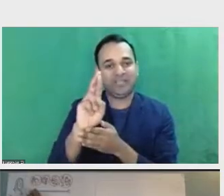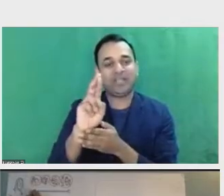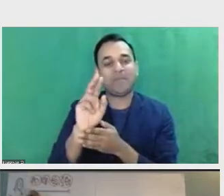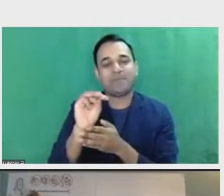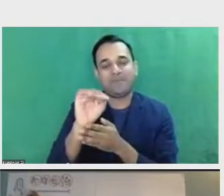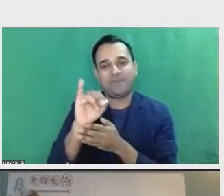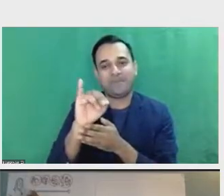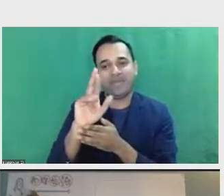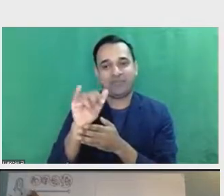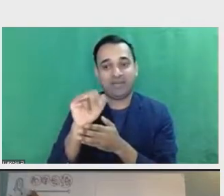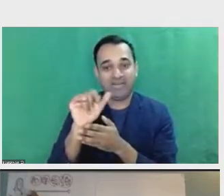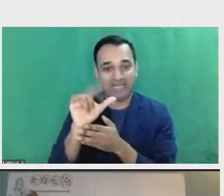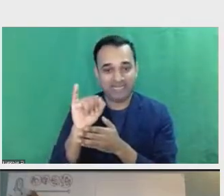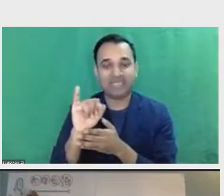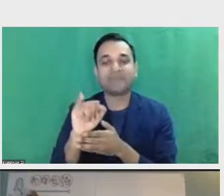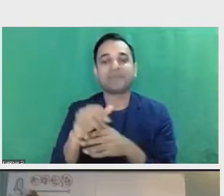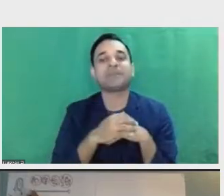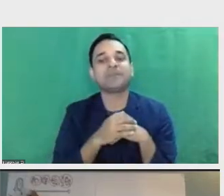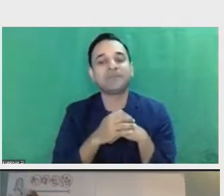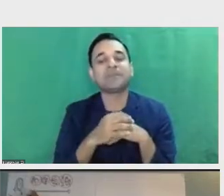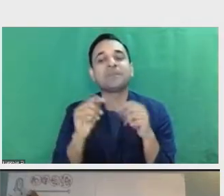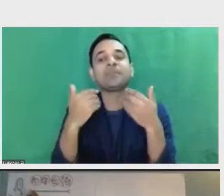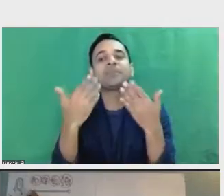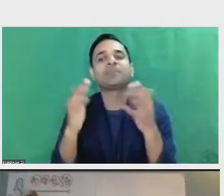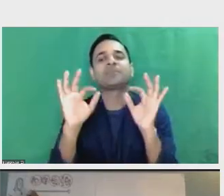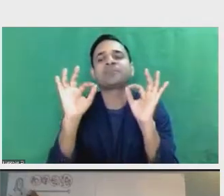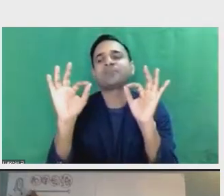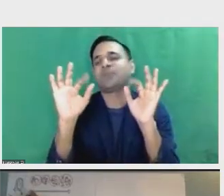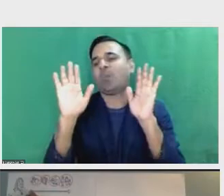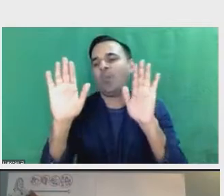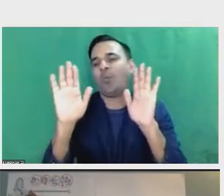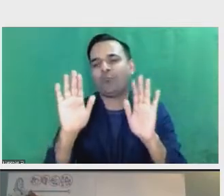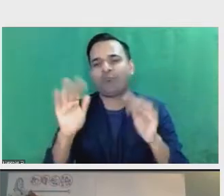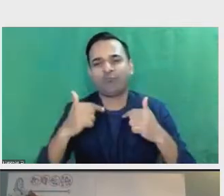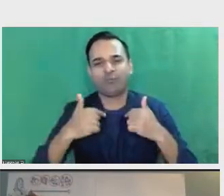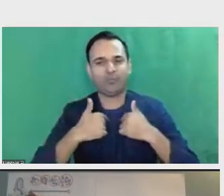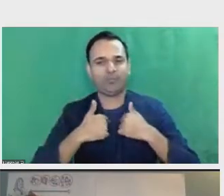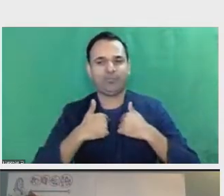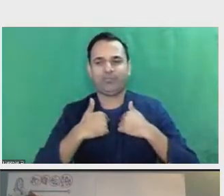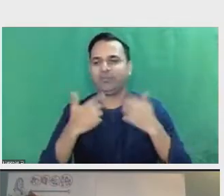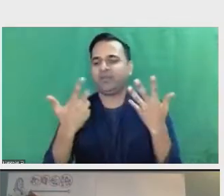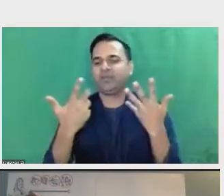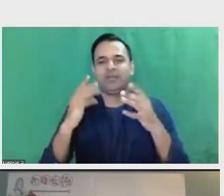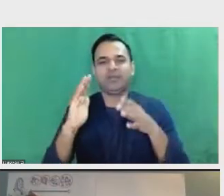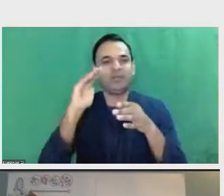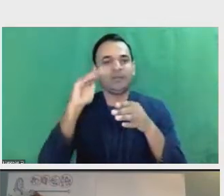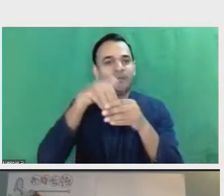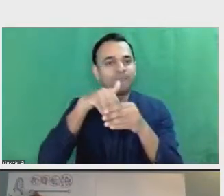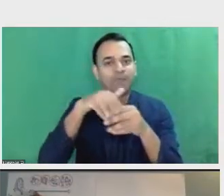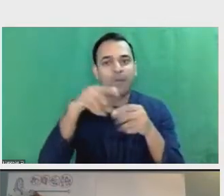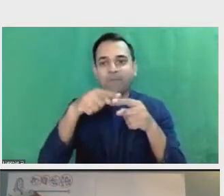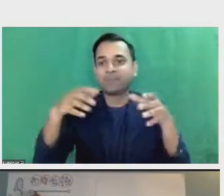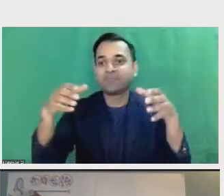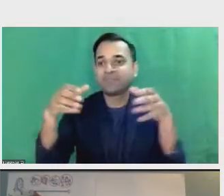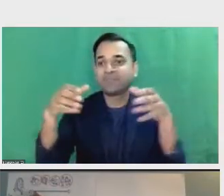wonderful participants and everybody. So thank you so much. So I will begin with a little bit about the